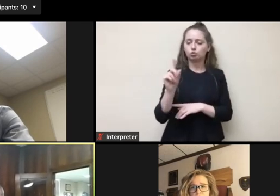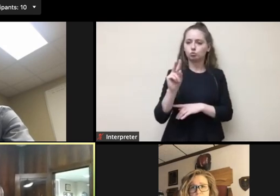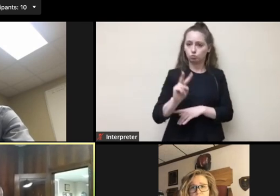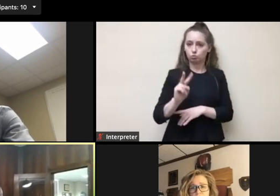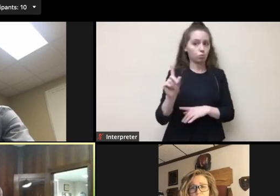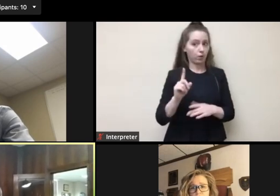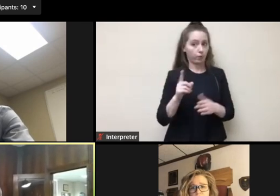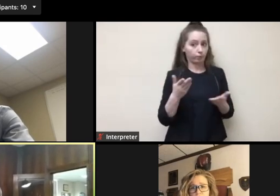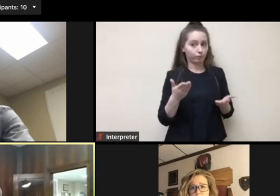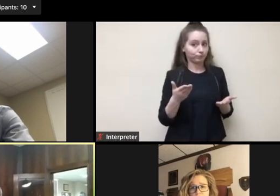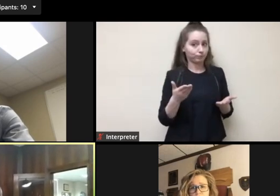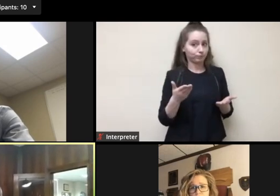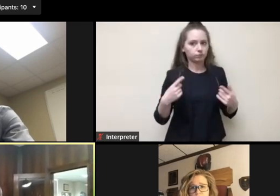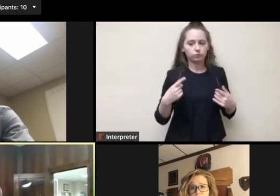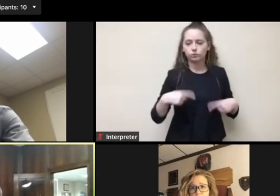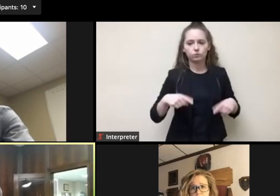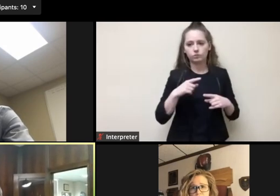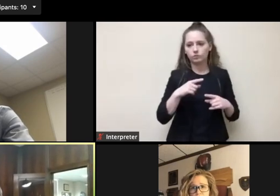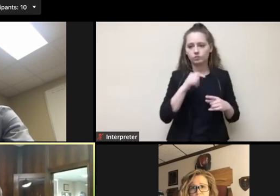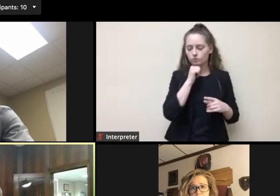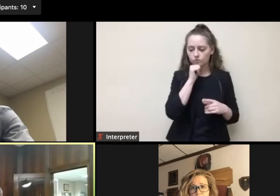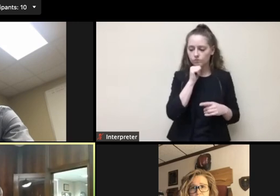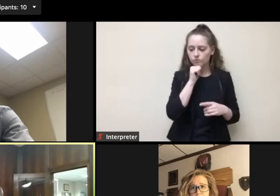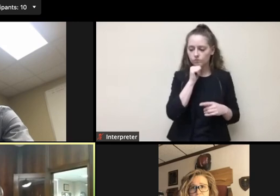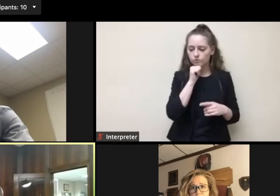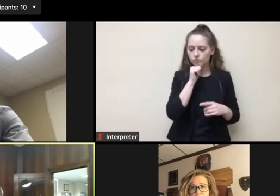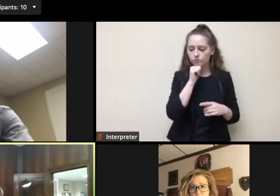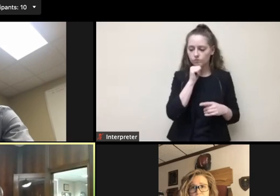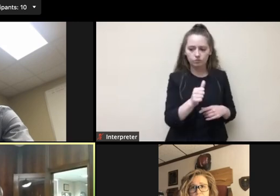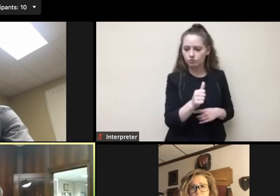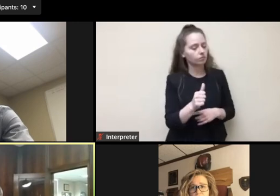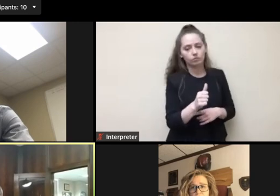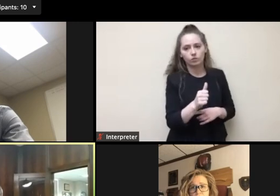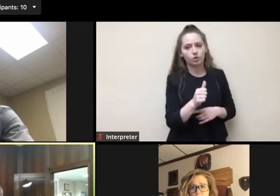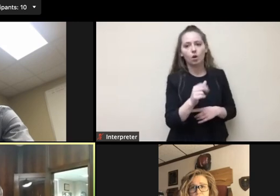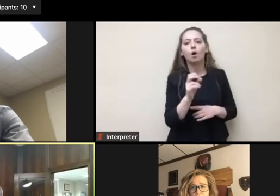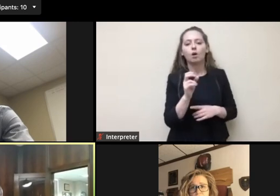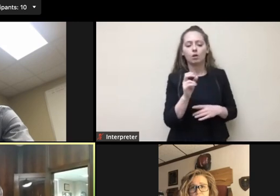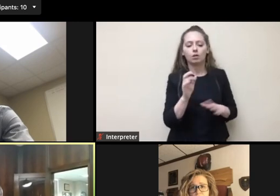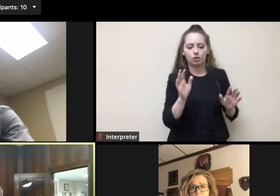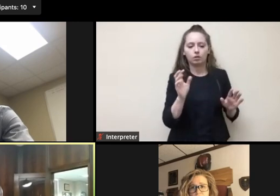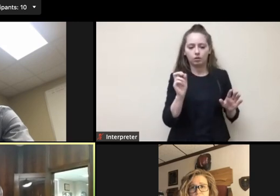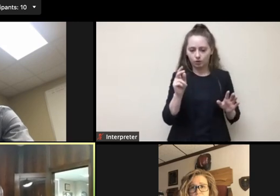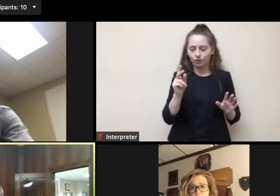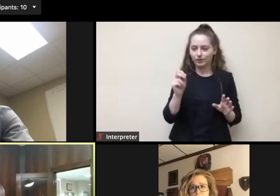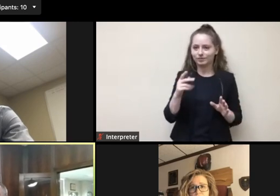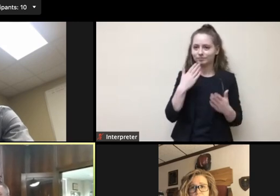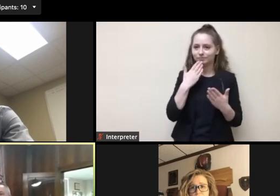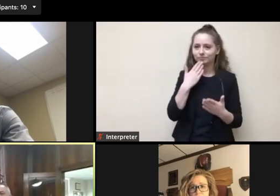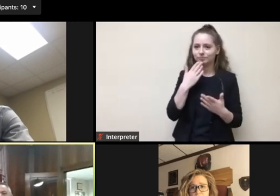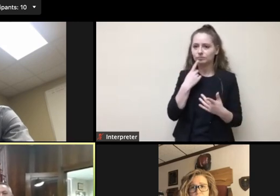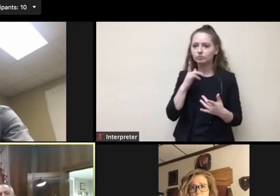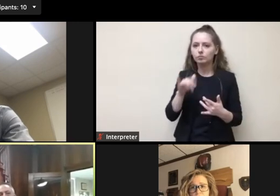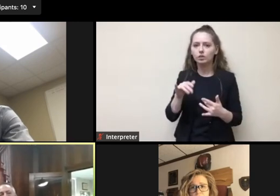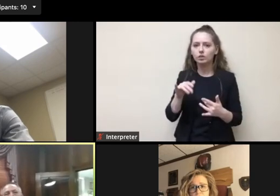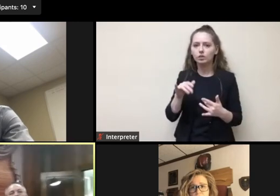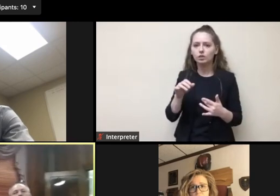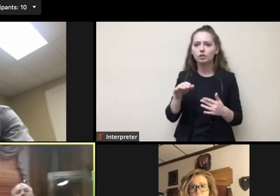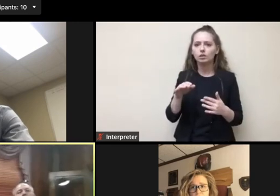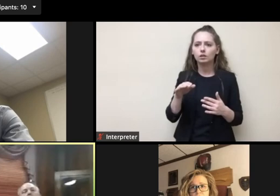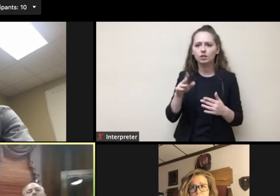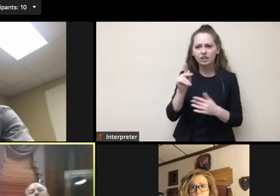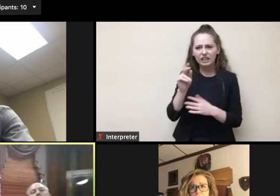garage sale permit since this has. Okay, so we need, that's right. I appreciate you pointing that out. So, hey, Kevin, are you still there?